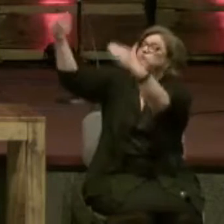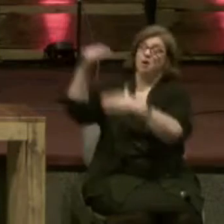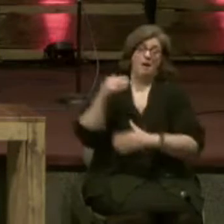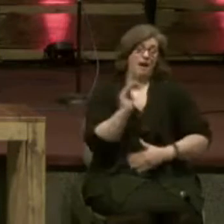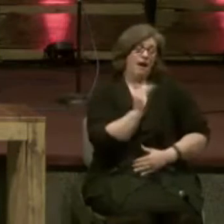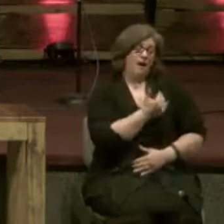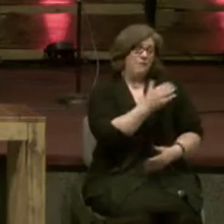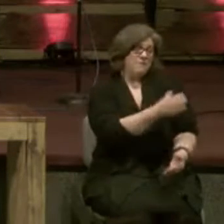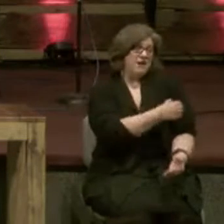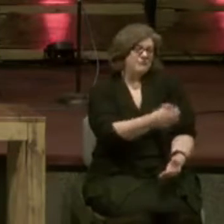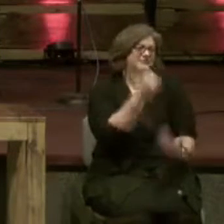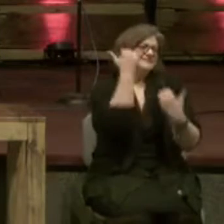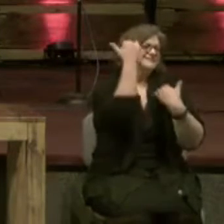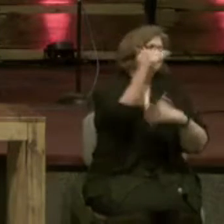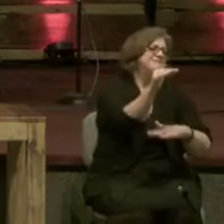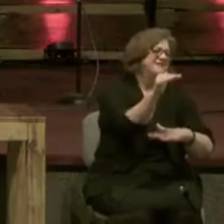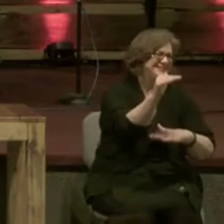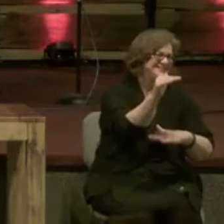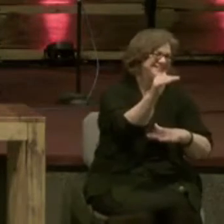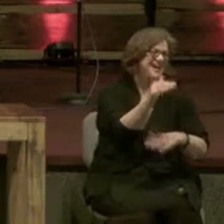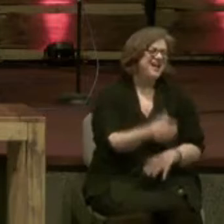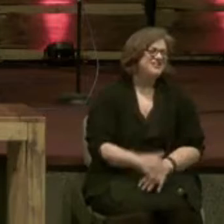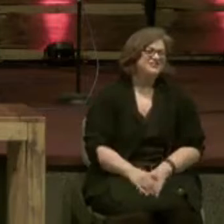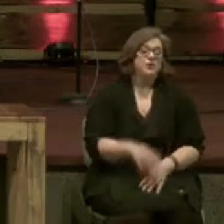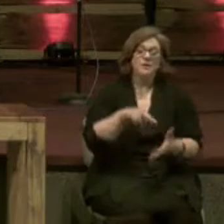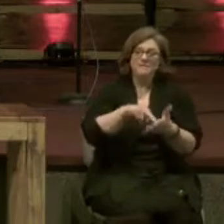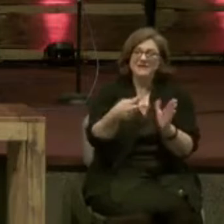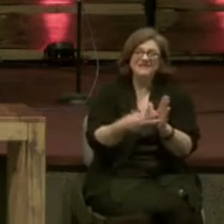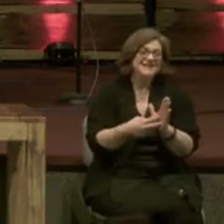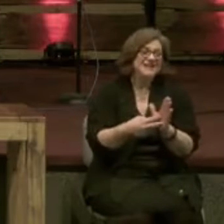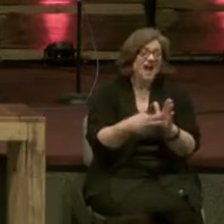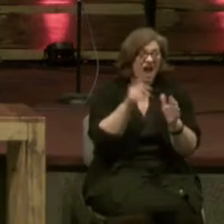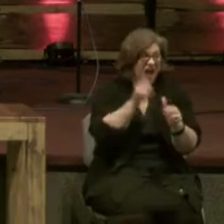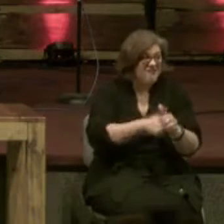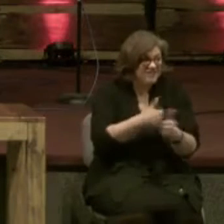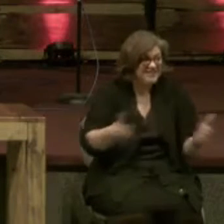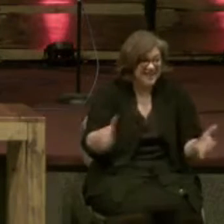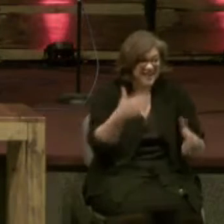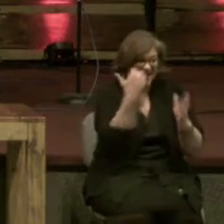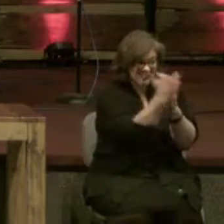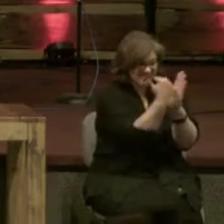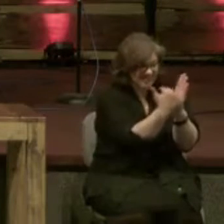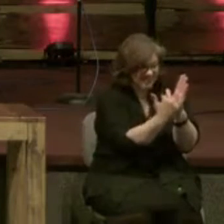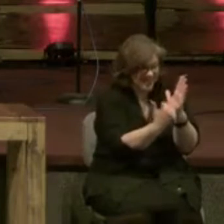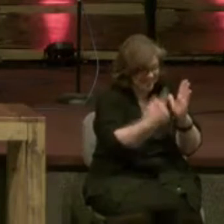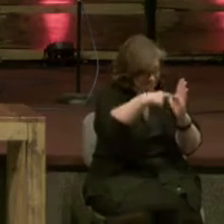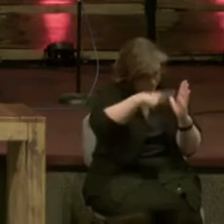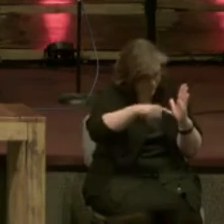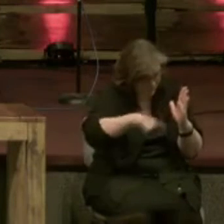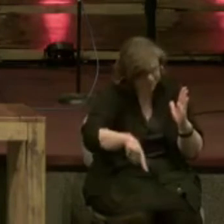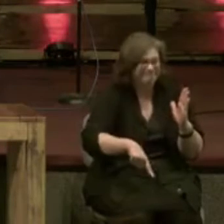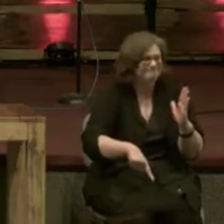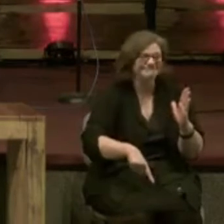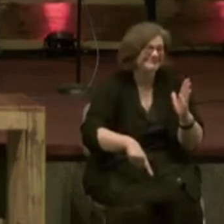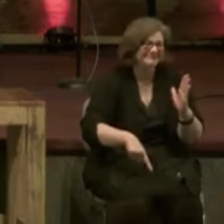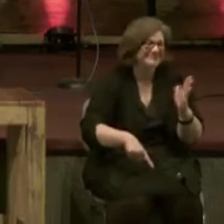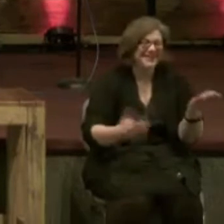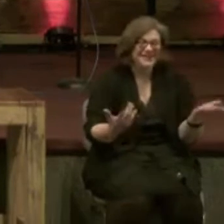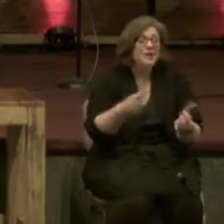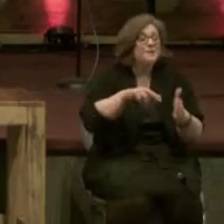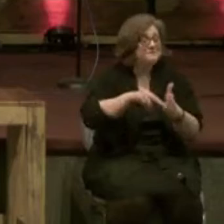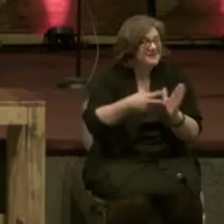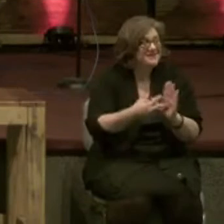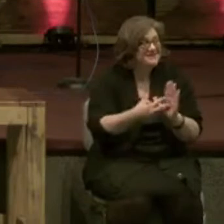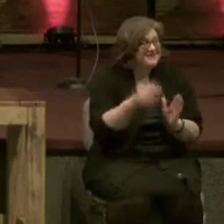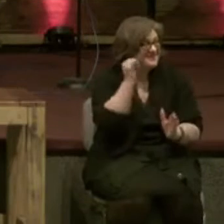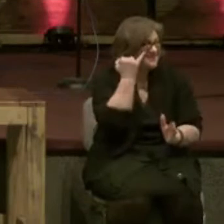power. That means that we can't do everything, and we need to learn to ask for help. We're not all-knowing. Even though we live in